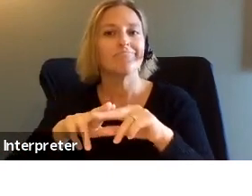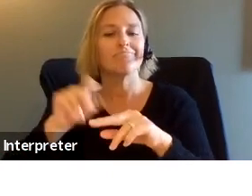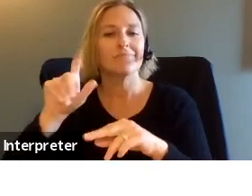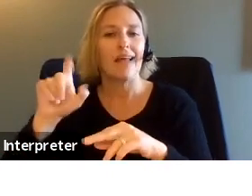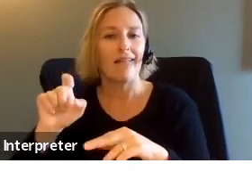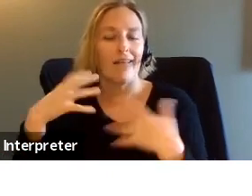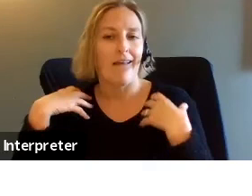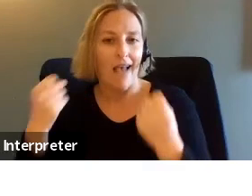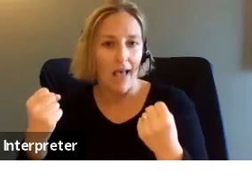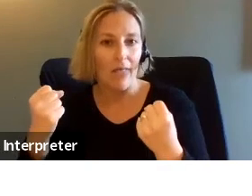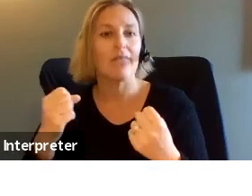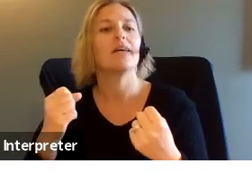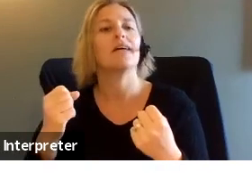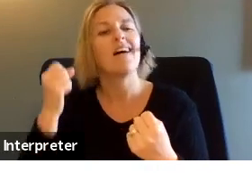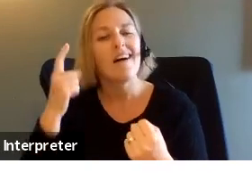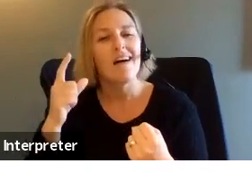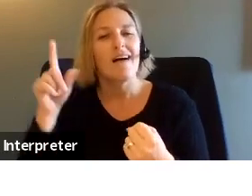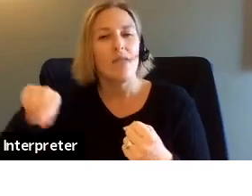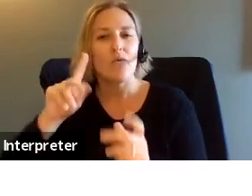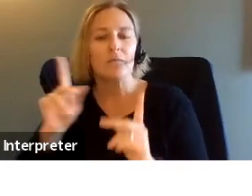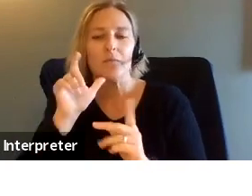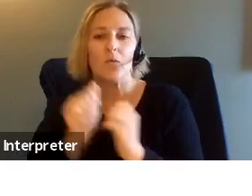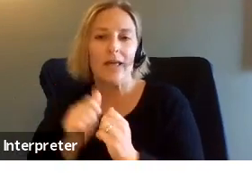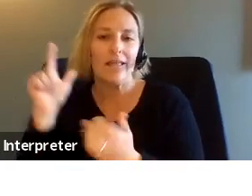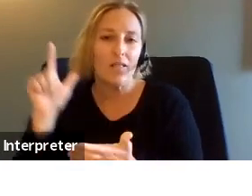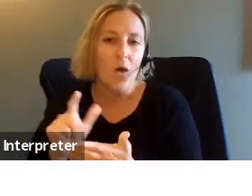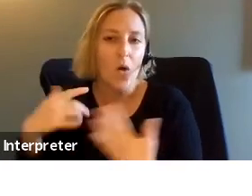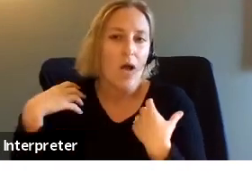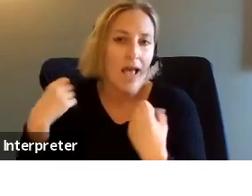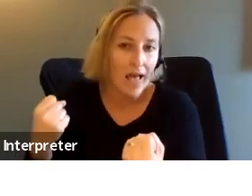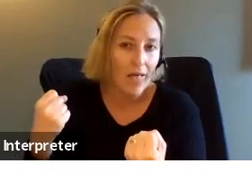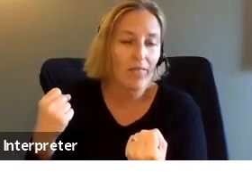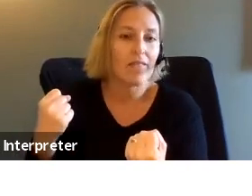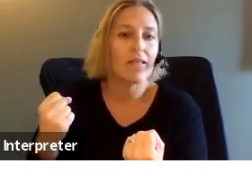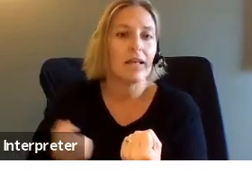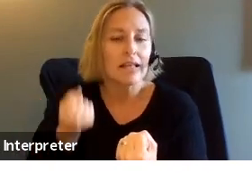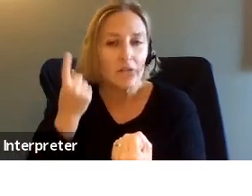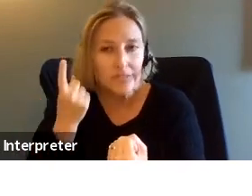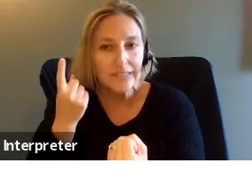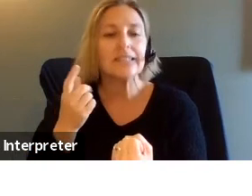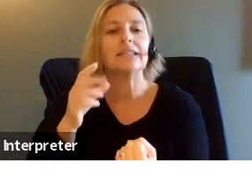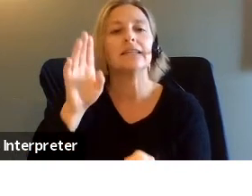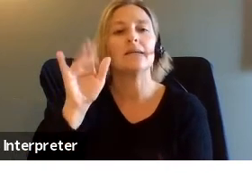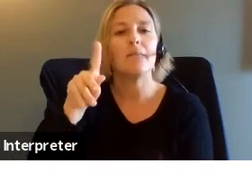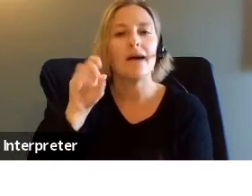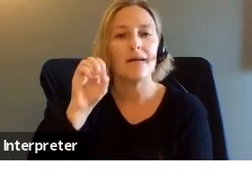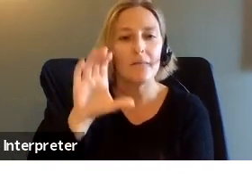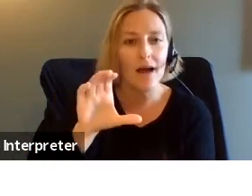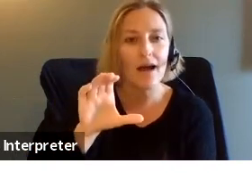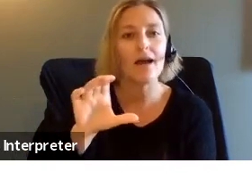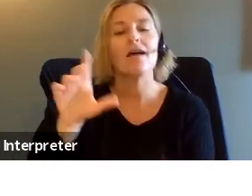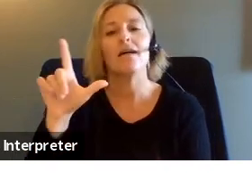patients. However, those with low health literacy, BIPOC, low English proficiency, those with older age